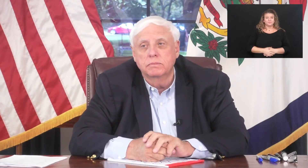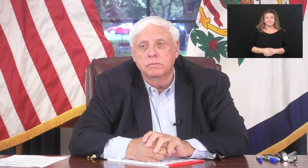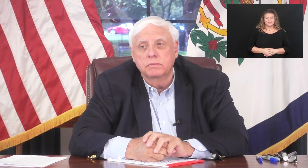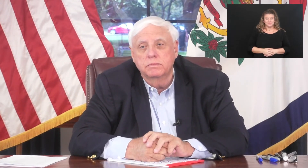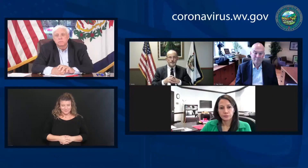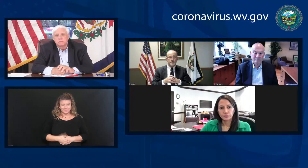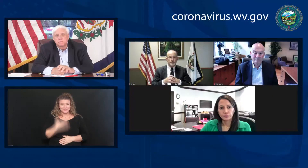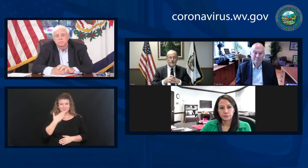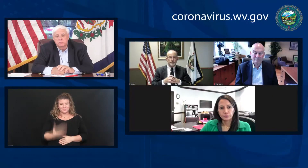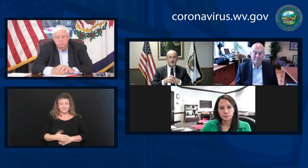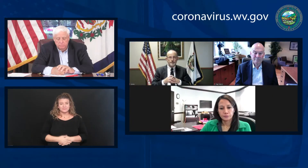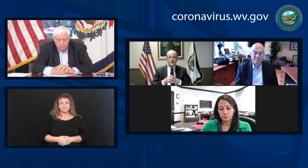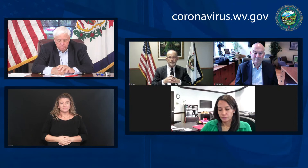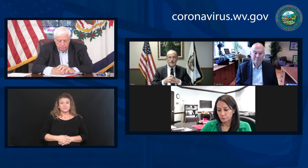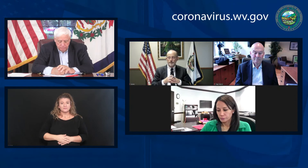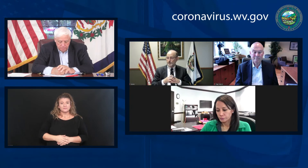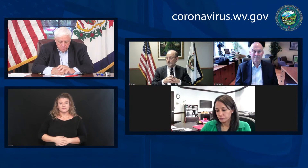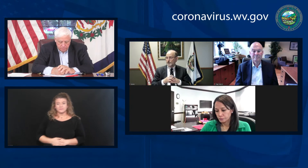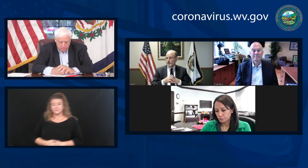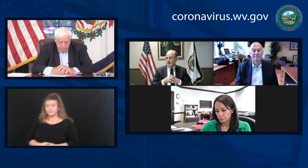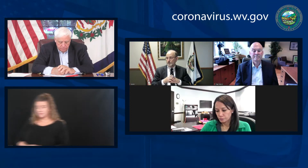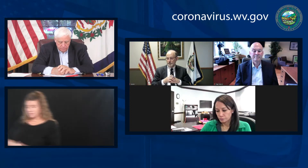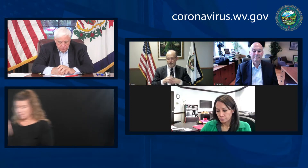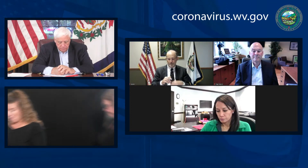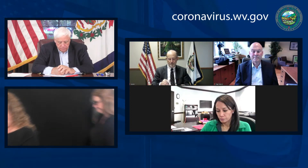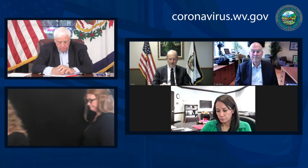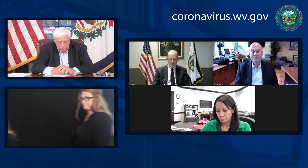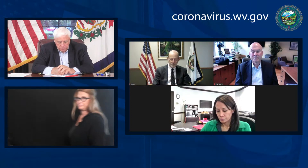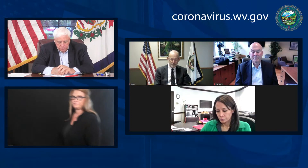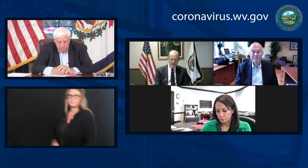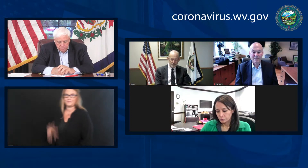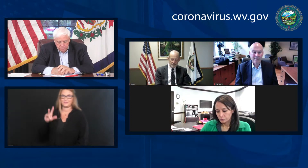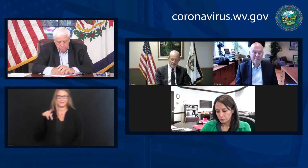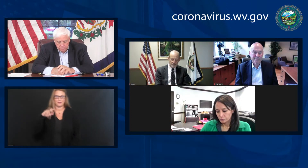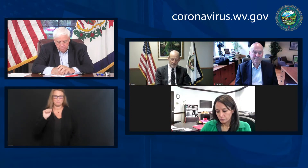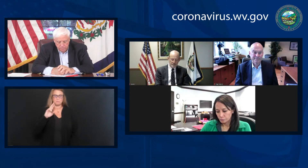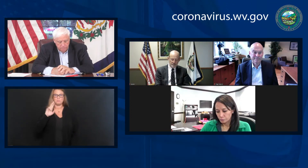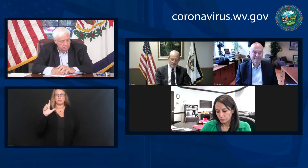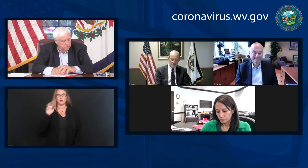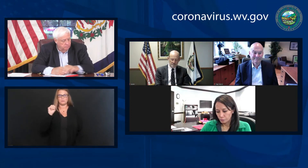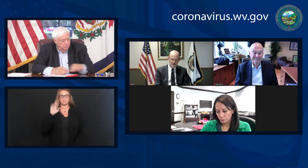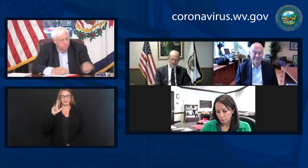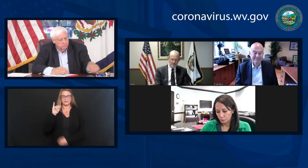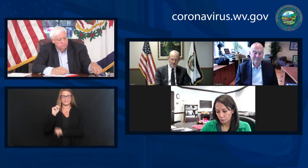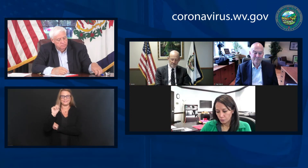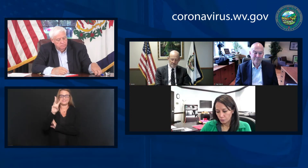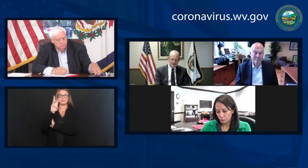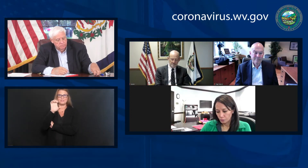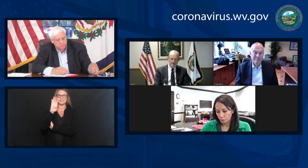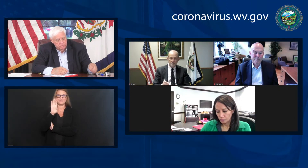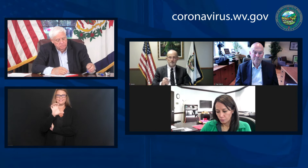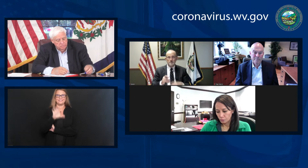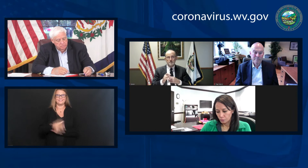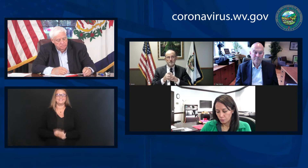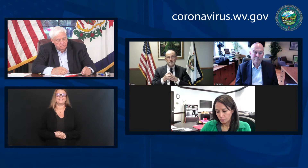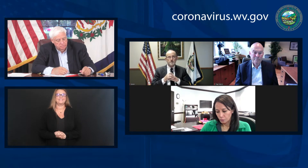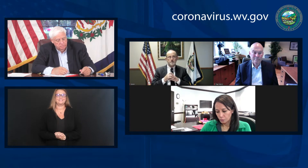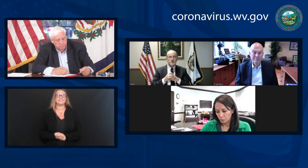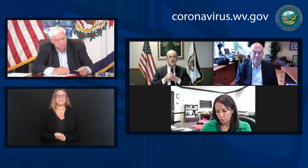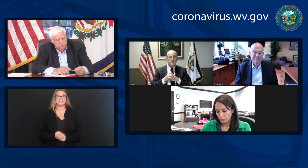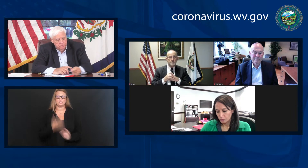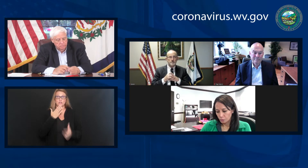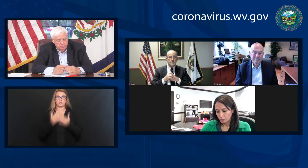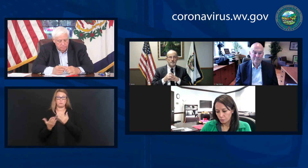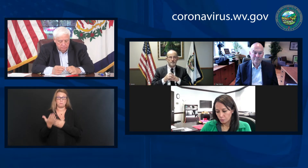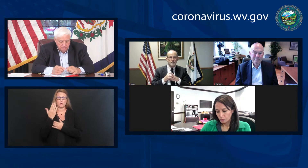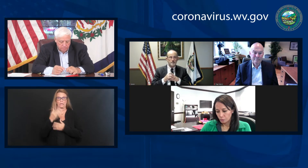All right, thank you, Mark. Next to Paul Mullen with WCBC. Good morning, Governor. Good morning, panel. I want to ask an elephant